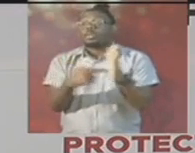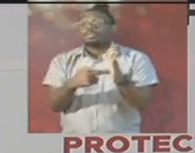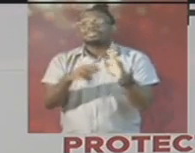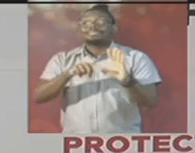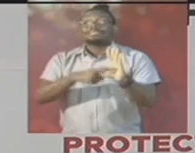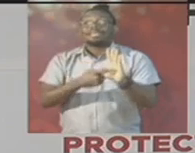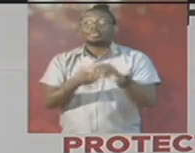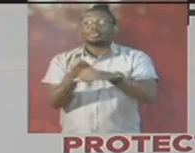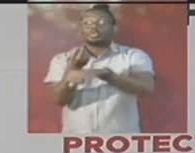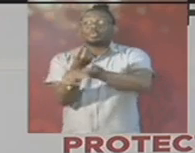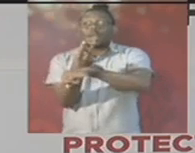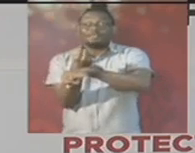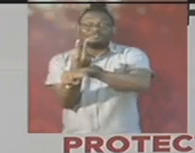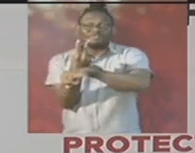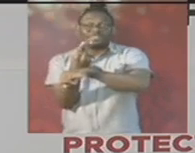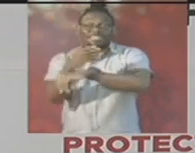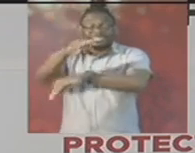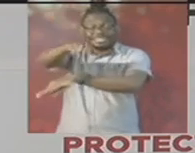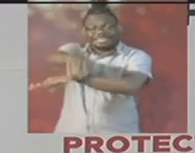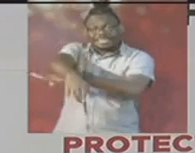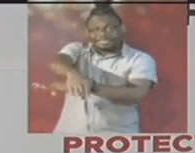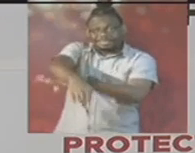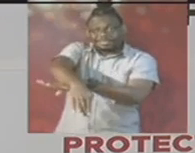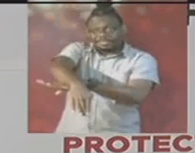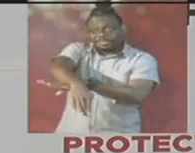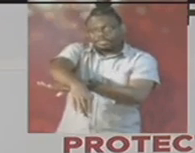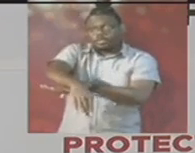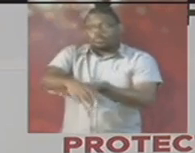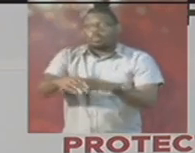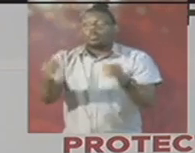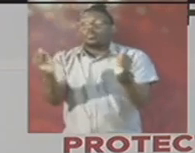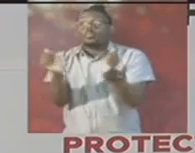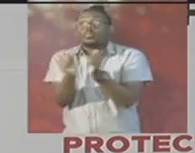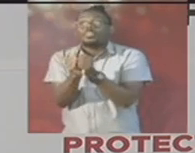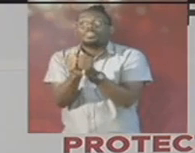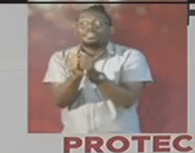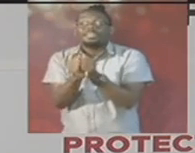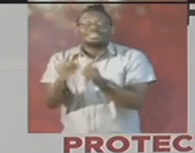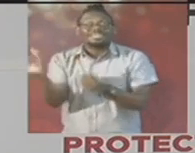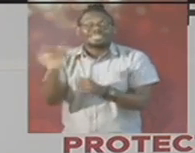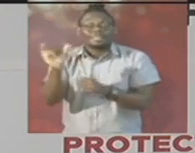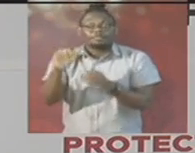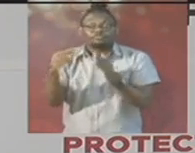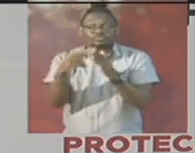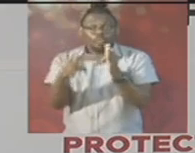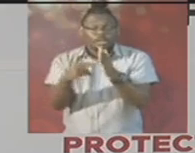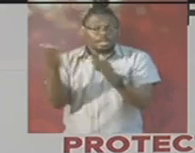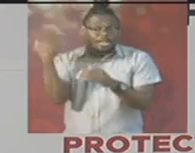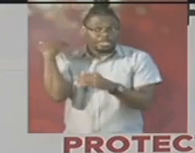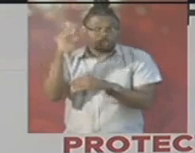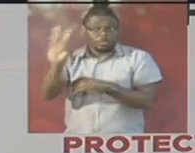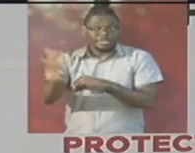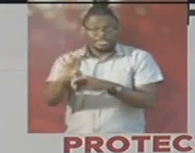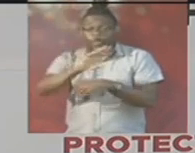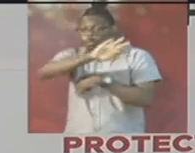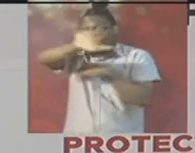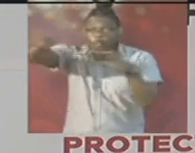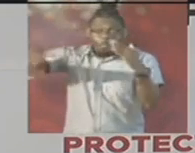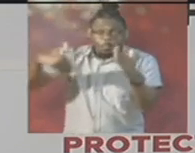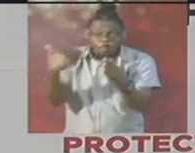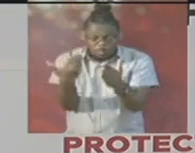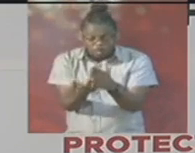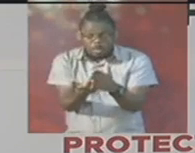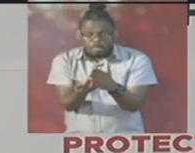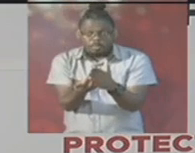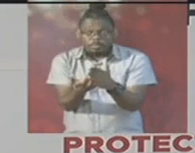tonight, together with the measures we started last week, Wednesday, so all the measures will